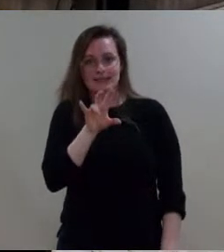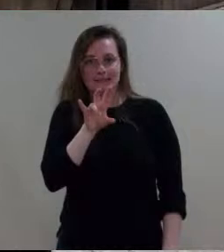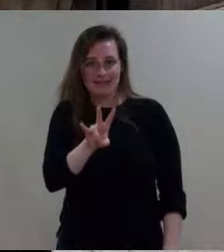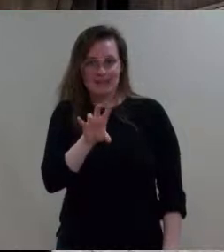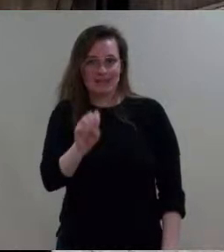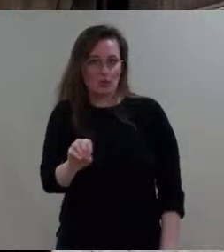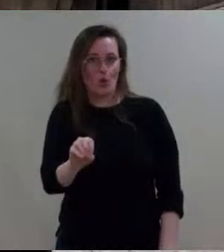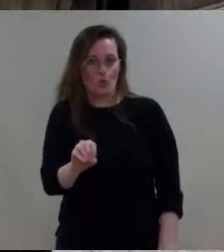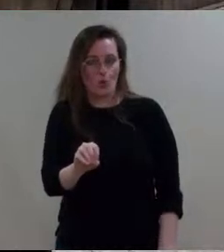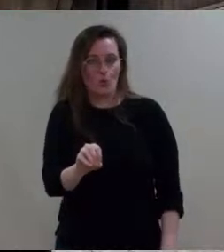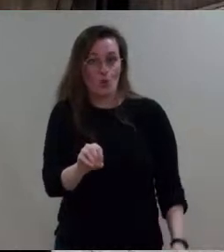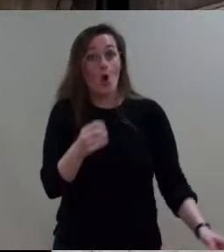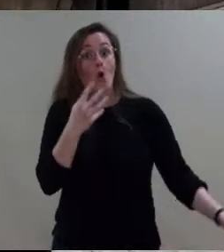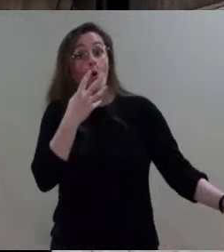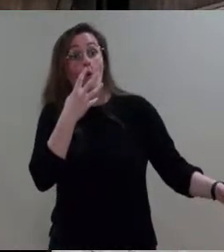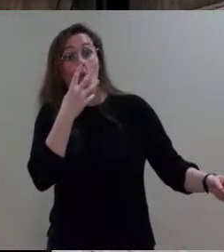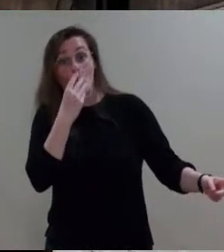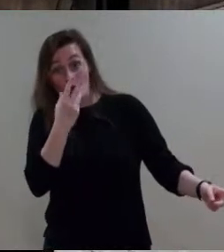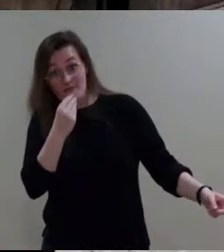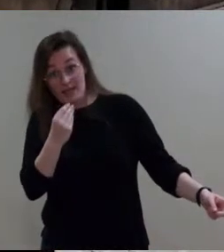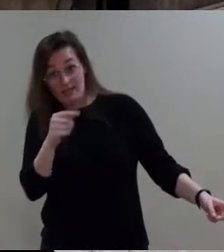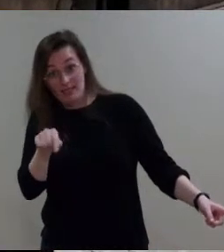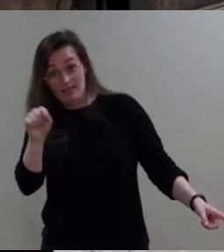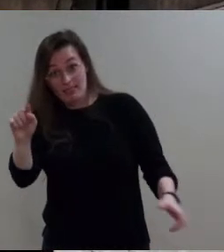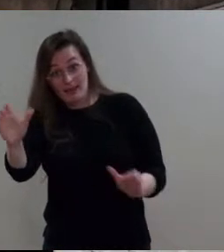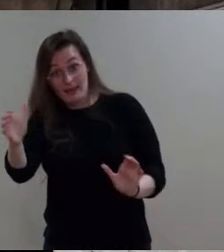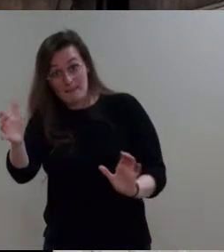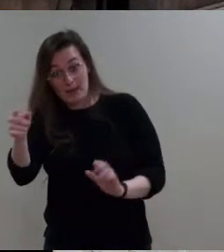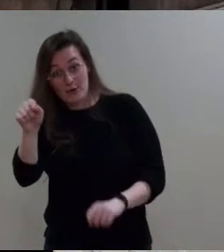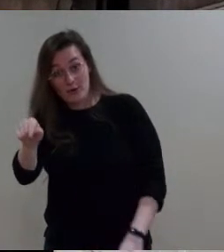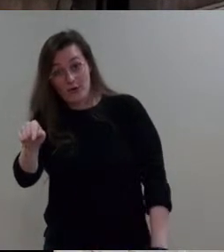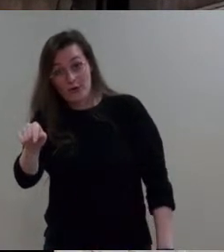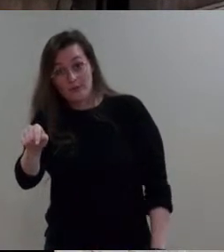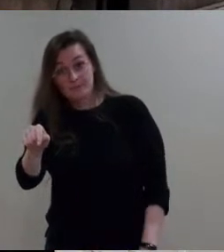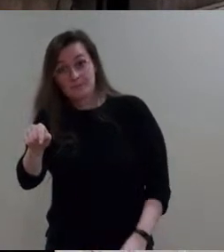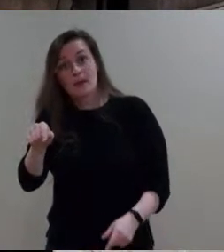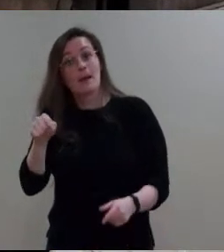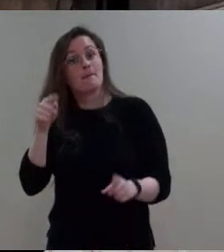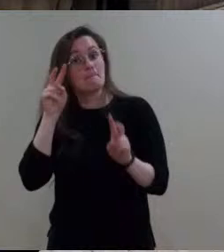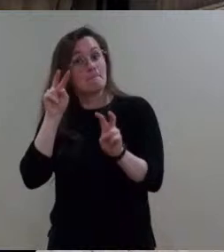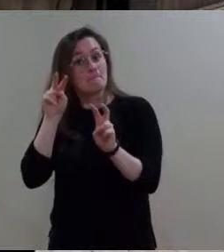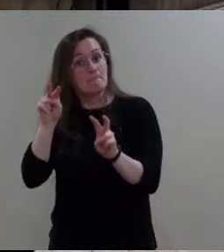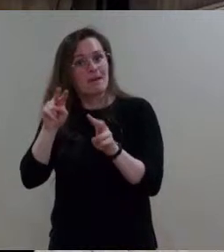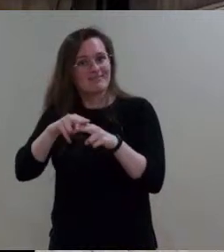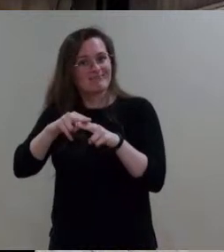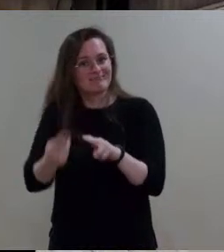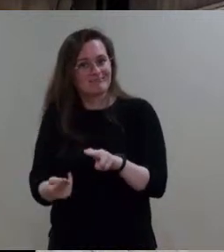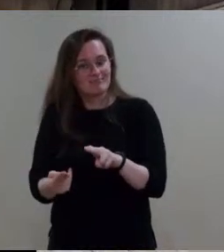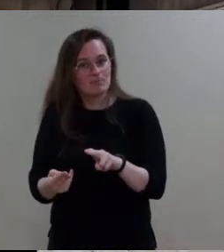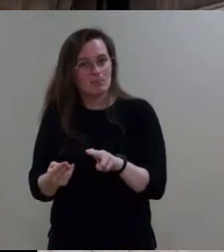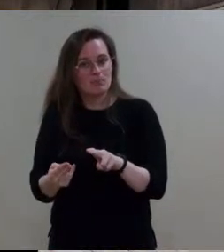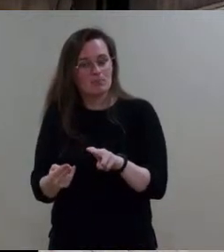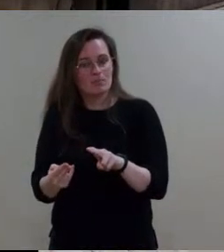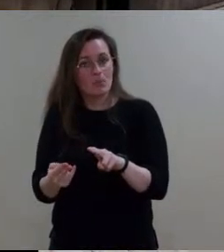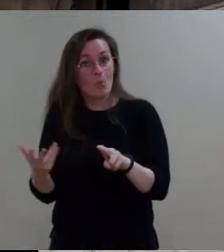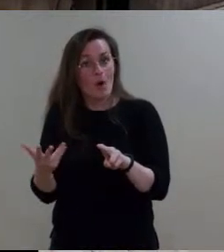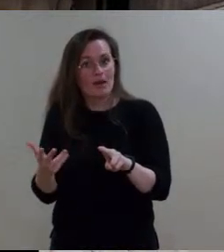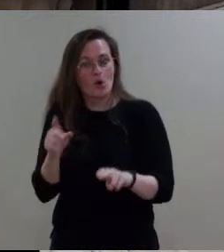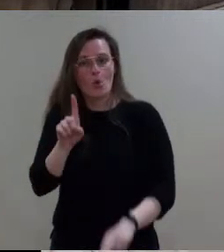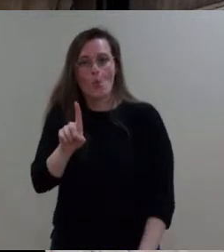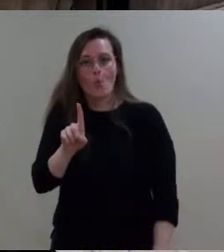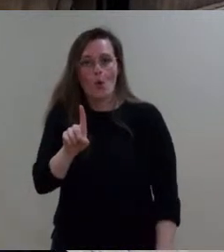$3.870. Wolfville, again, is looking at a tax decrease, and theirs is going down to